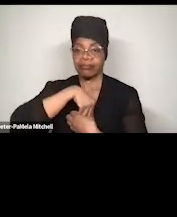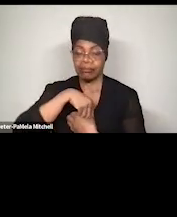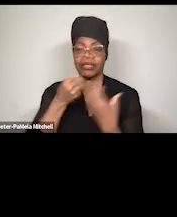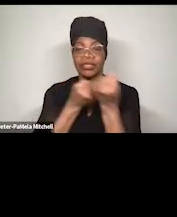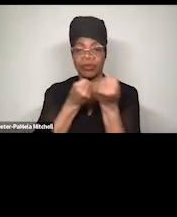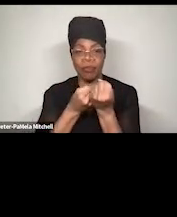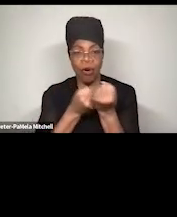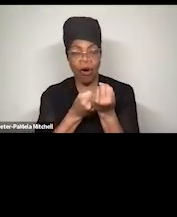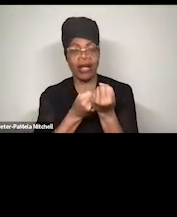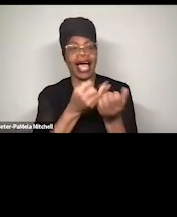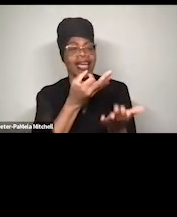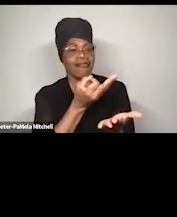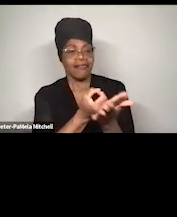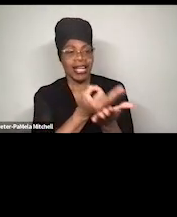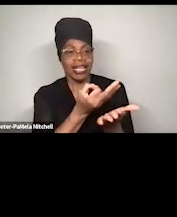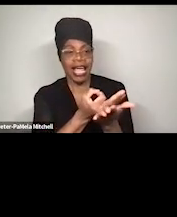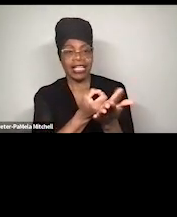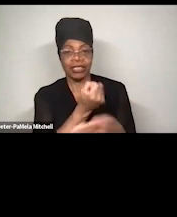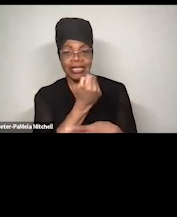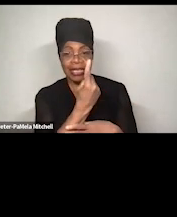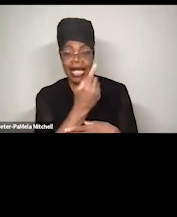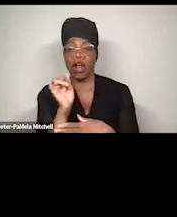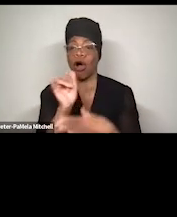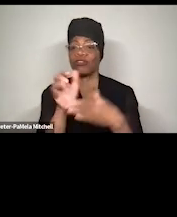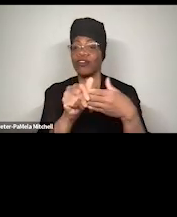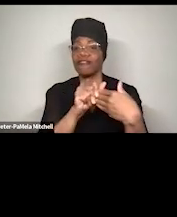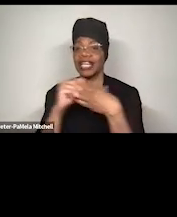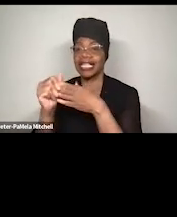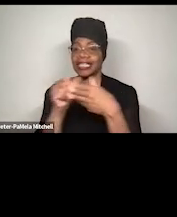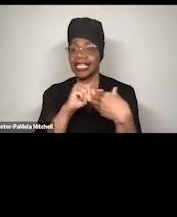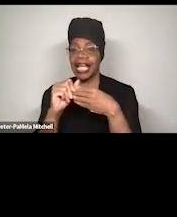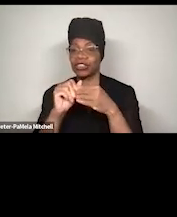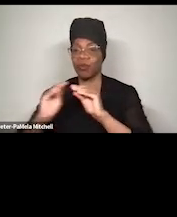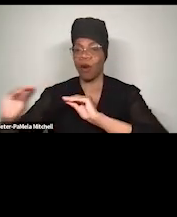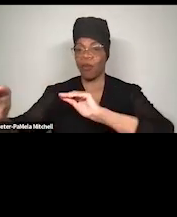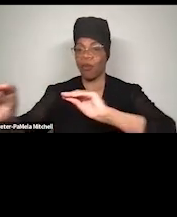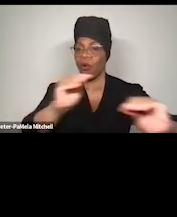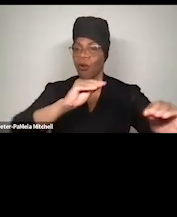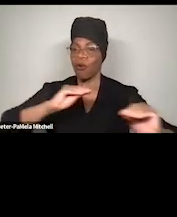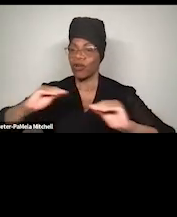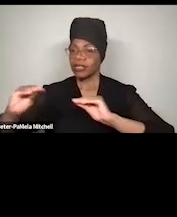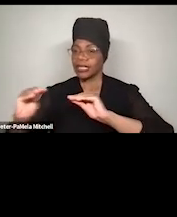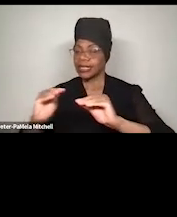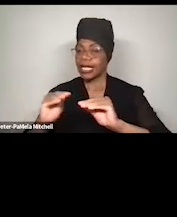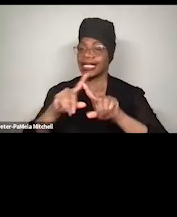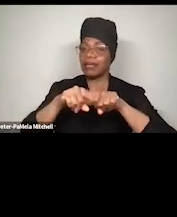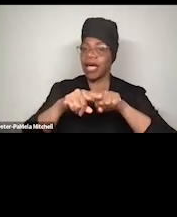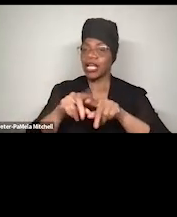financial literacy, and flexibility in moving between these domains depending on the individual's